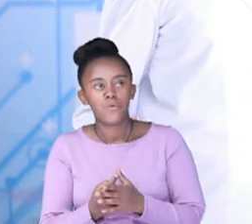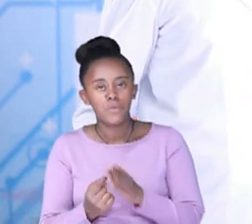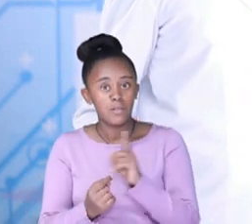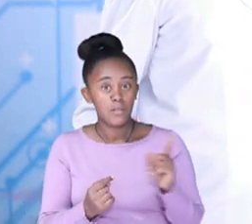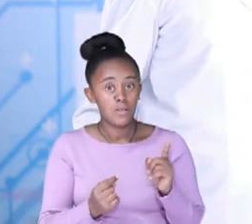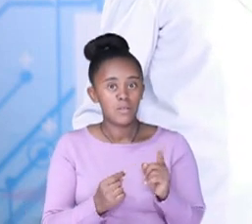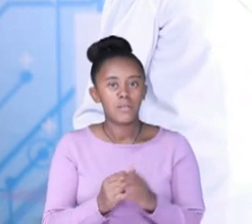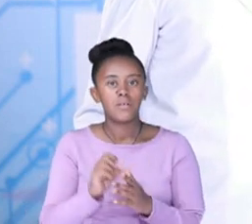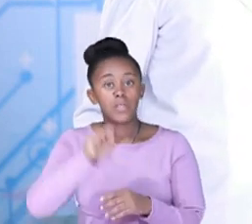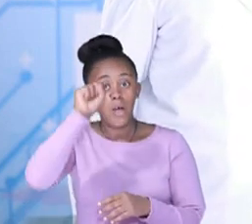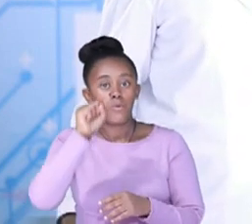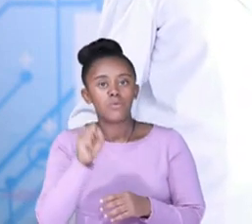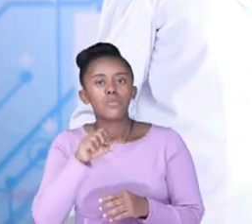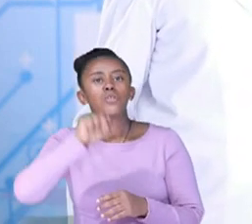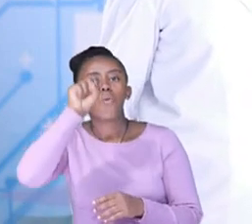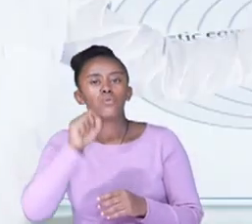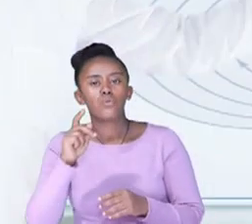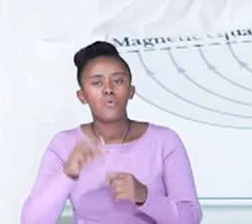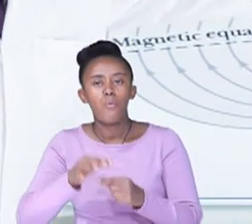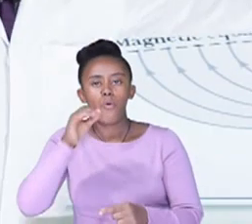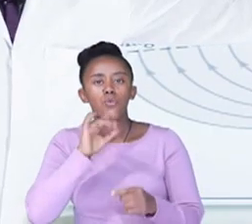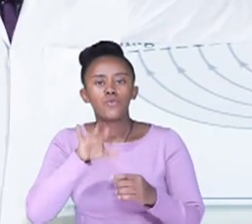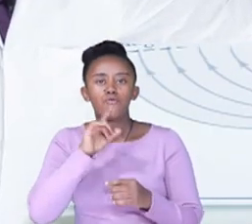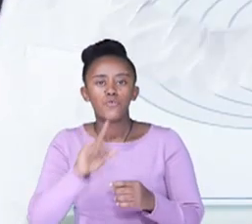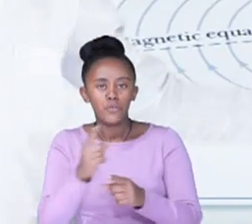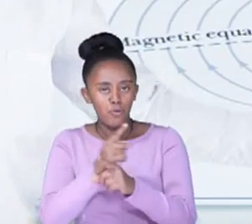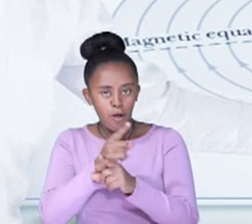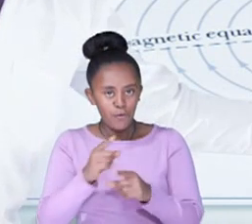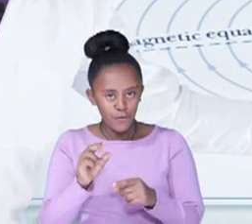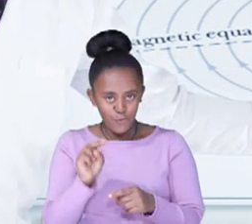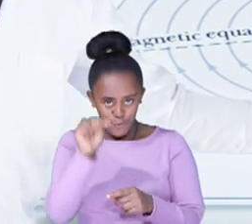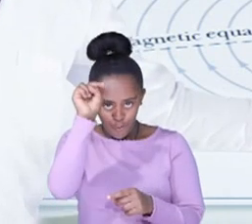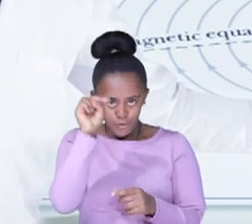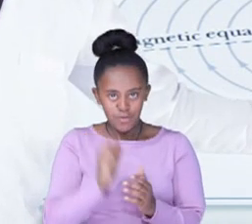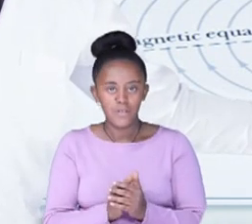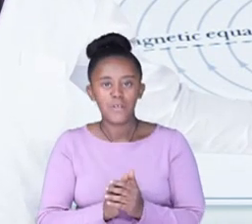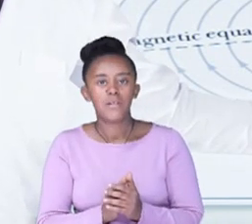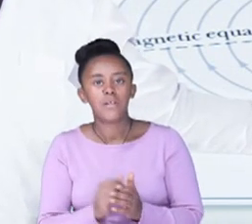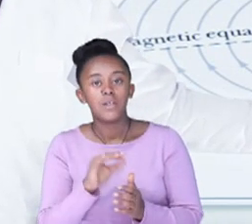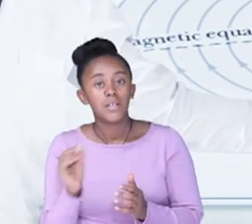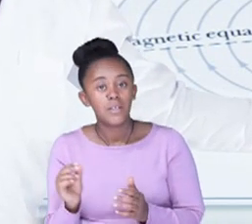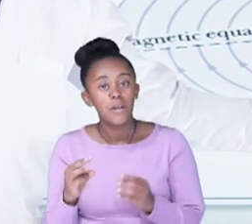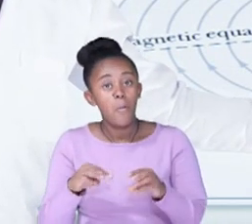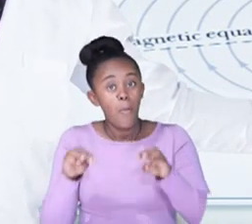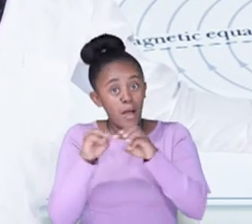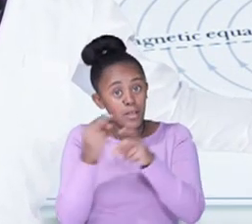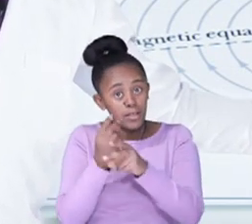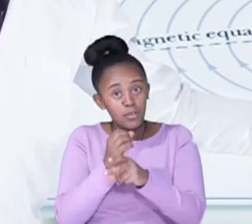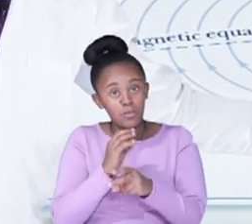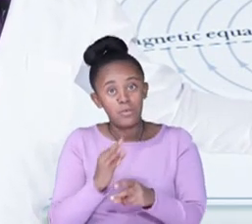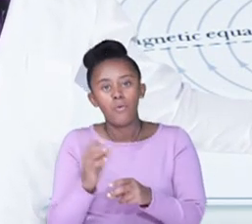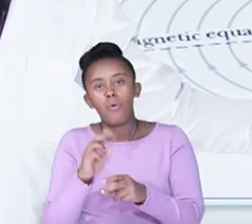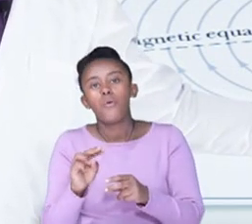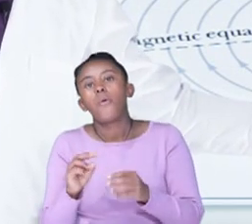south pole of the magnet. The south pole of the magnet is found at the geographic north, and the north, the magnetic nature or the